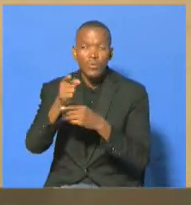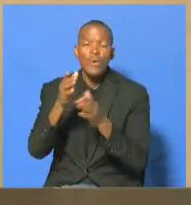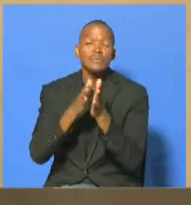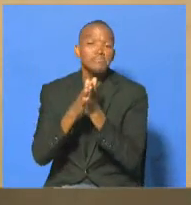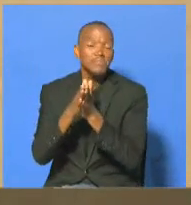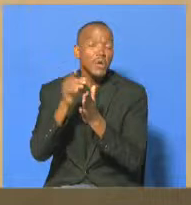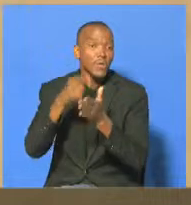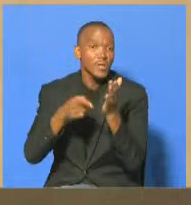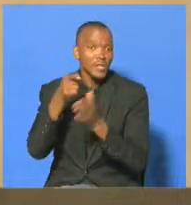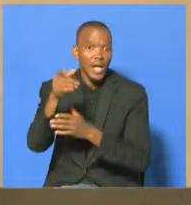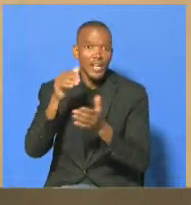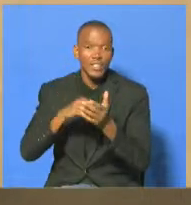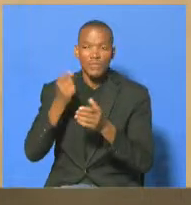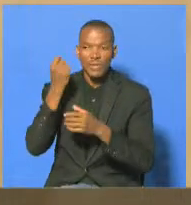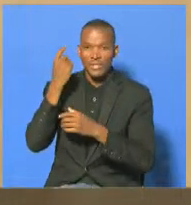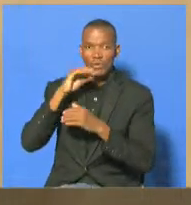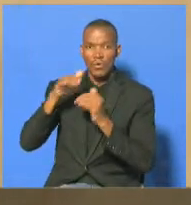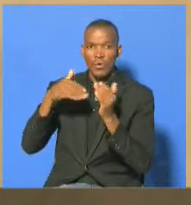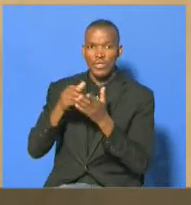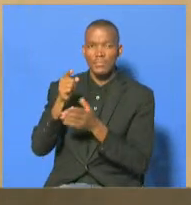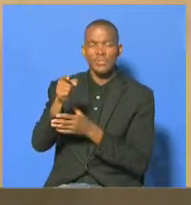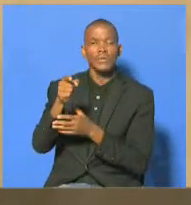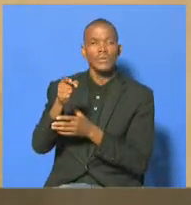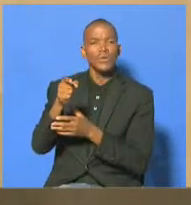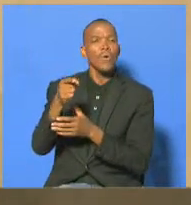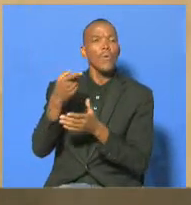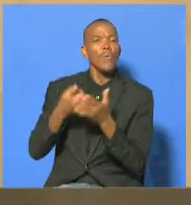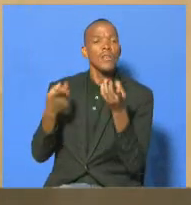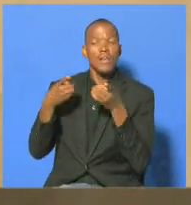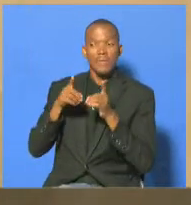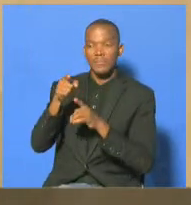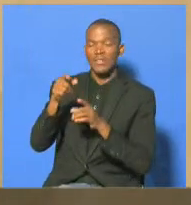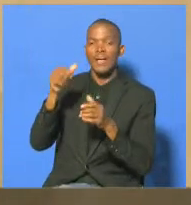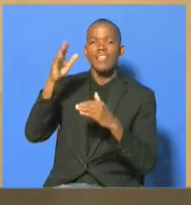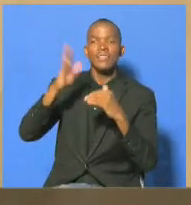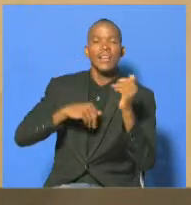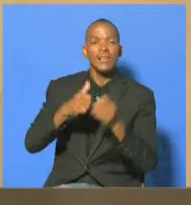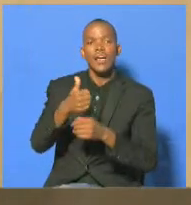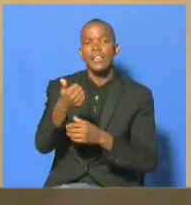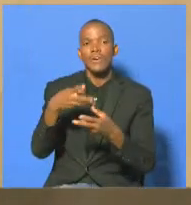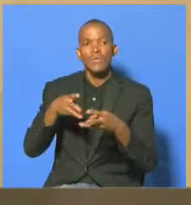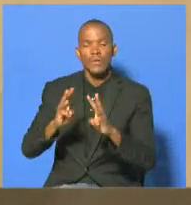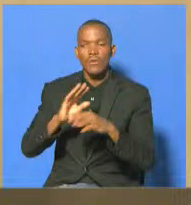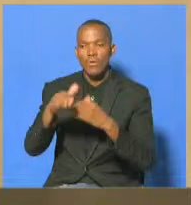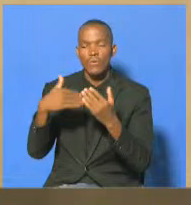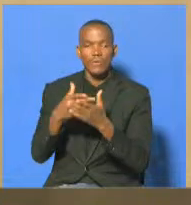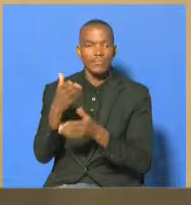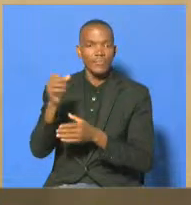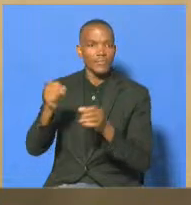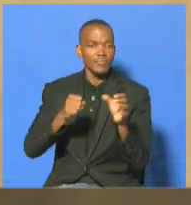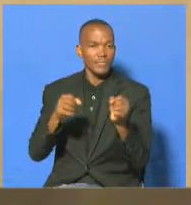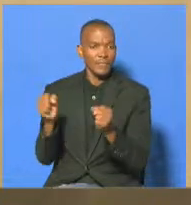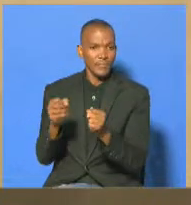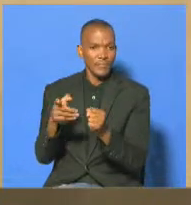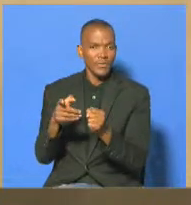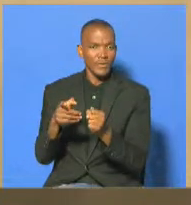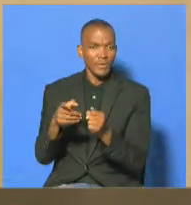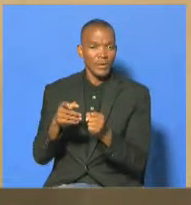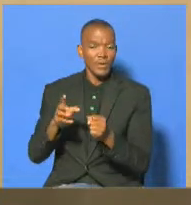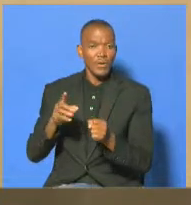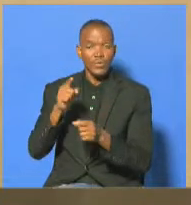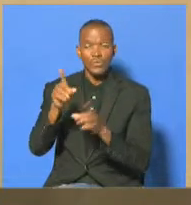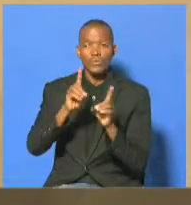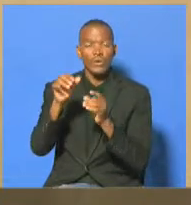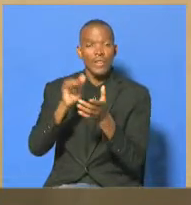desires. You can understand the protests better than other stakeholders. So I do think the